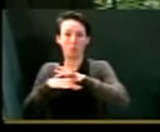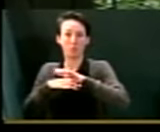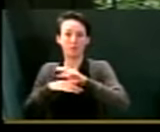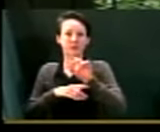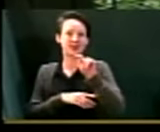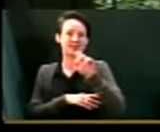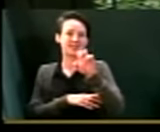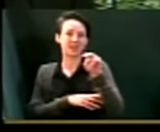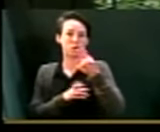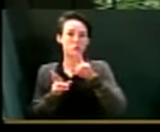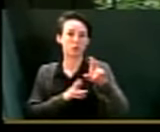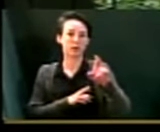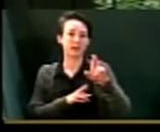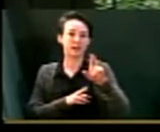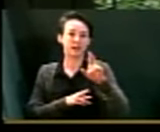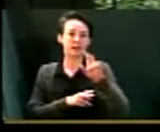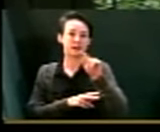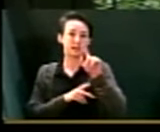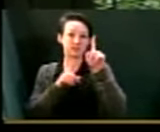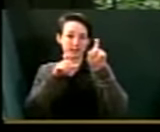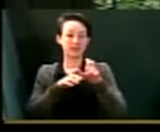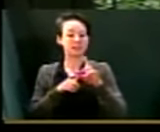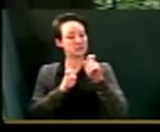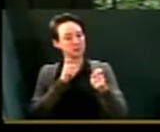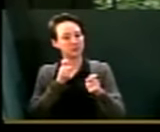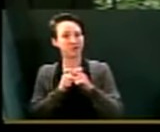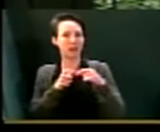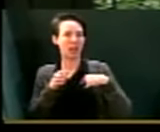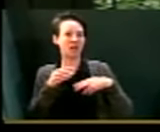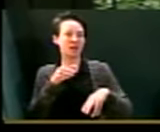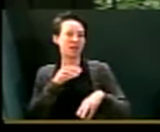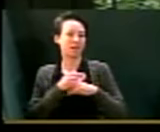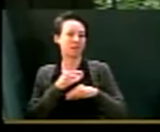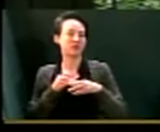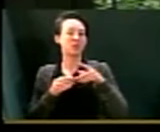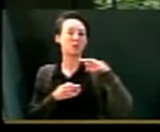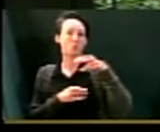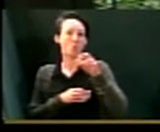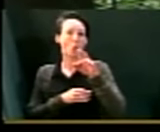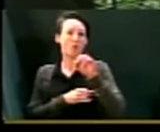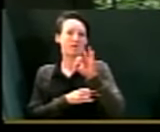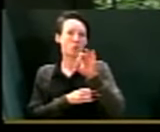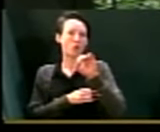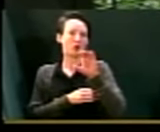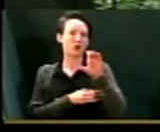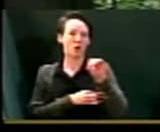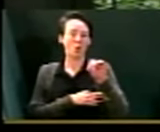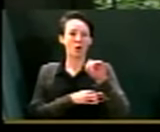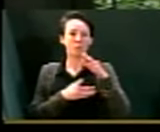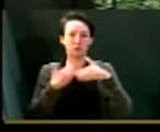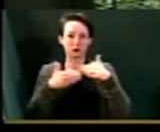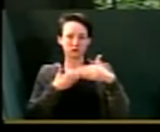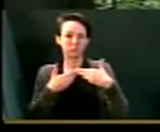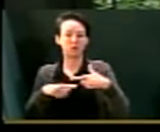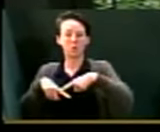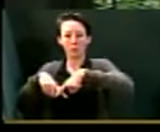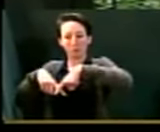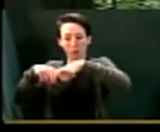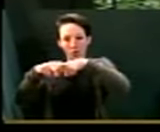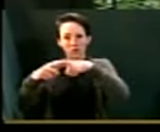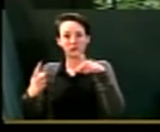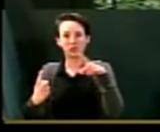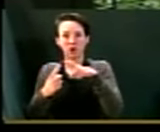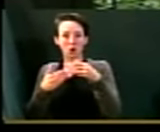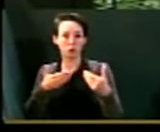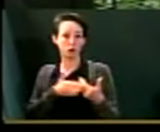10 ready test specifically, but I would add to it a portfolio process and just pause until we have a new